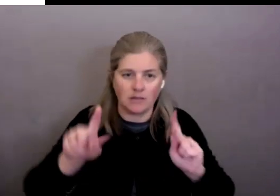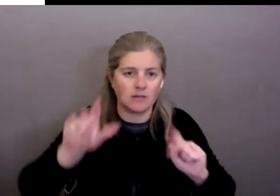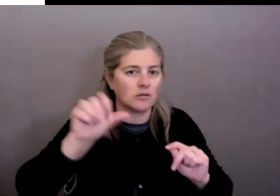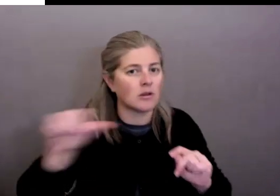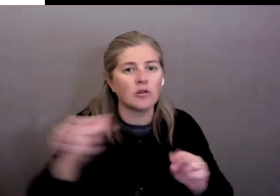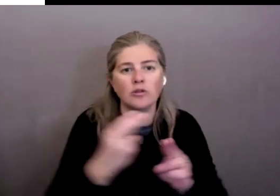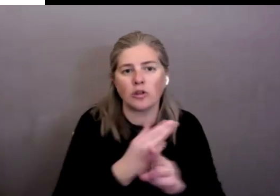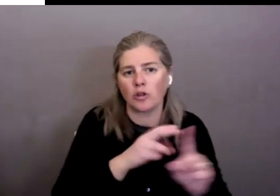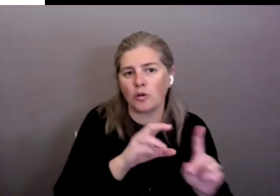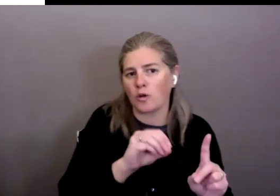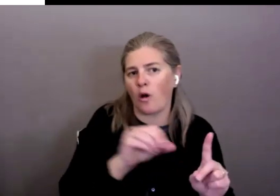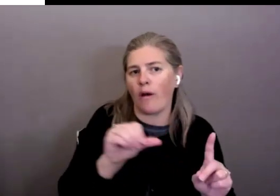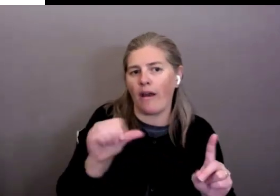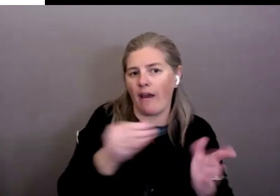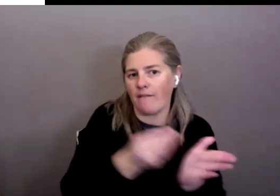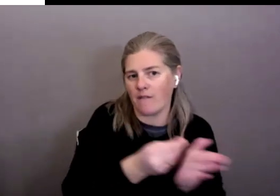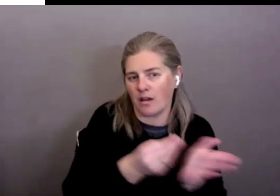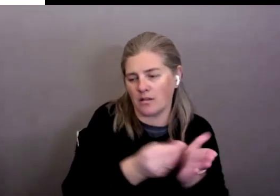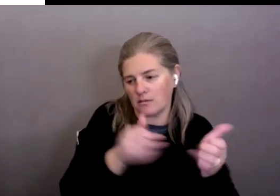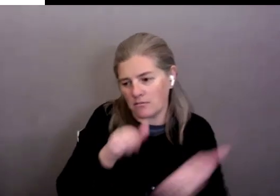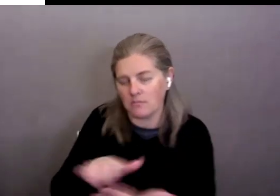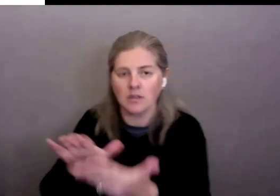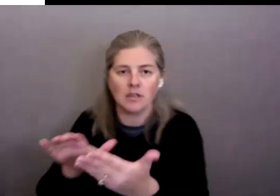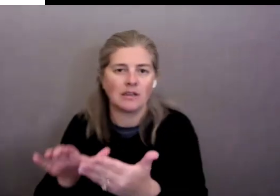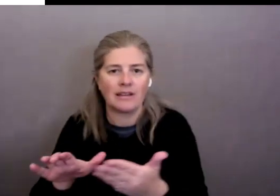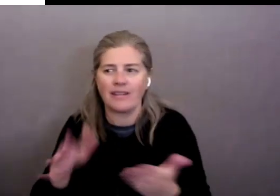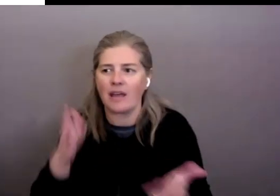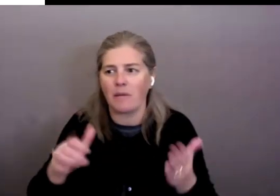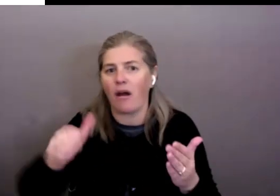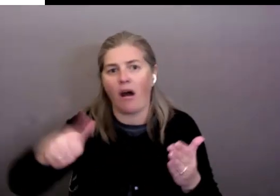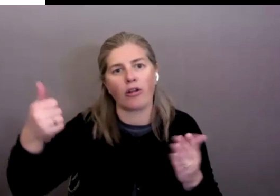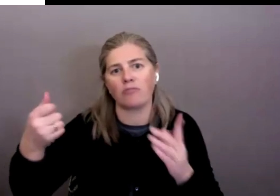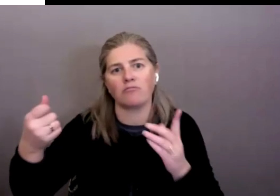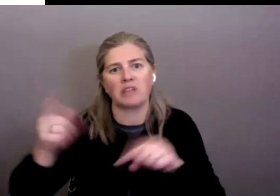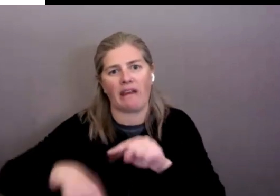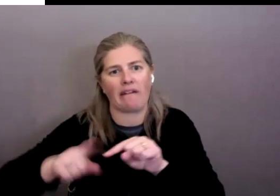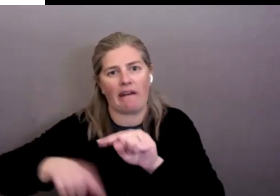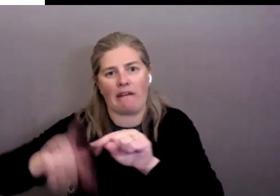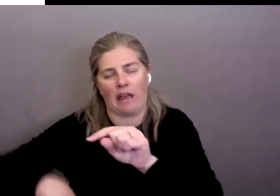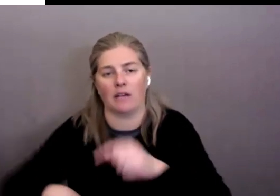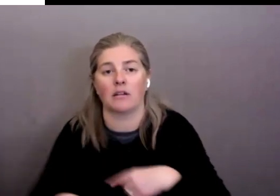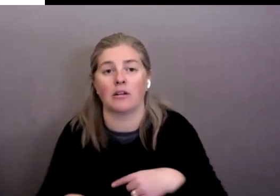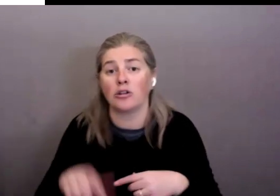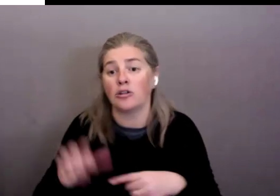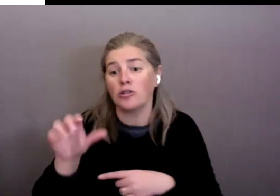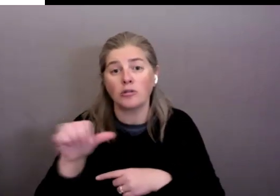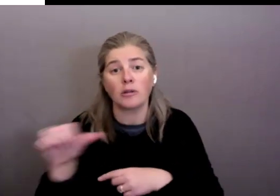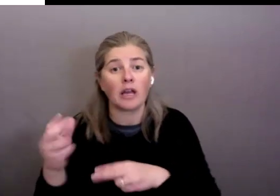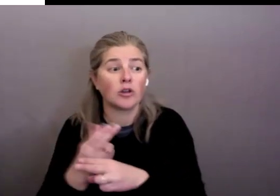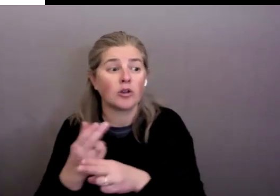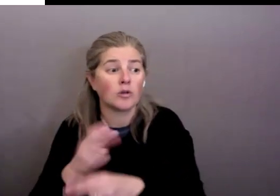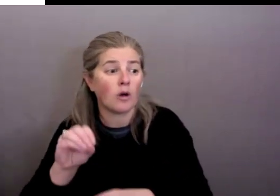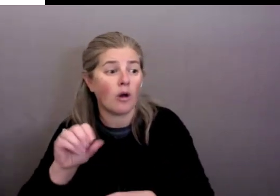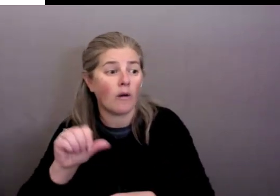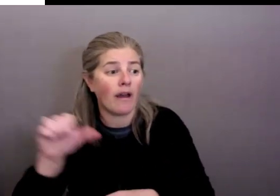Act funds in a way that would not otherwise be allowable. AAA can use Older Americans Act funding to help support